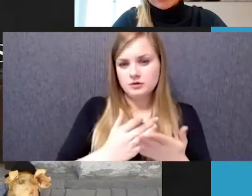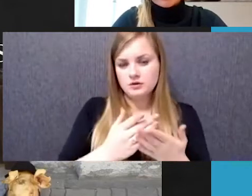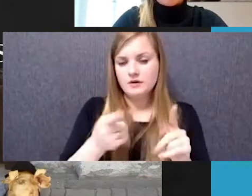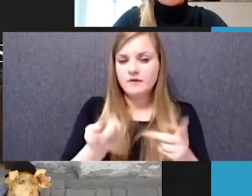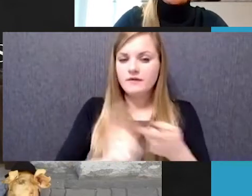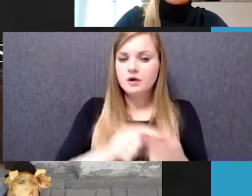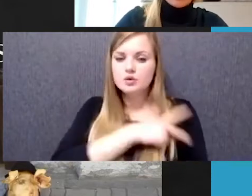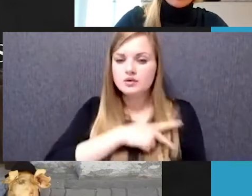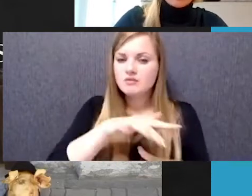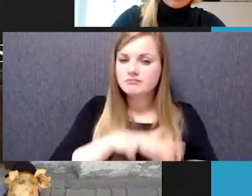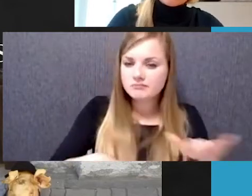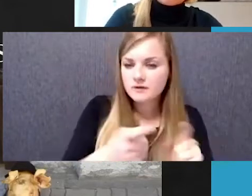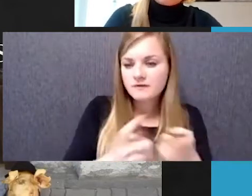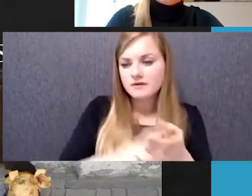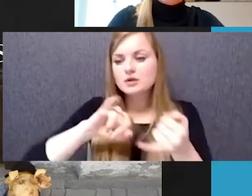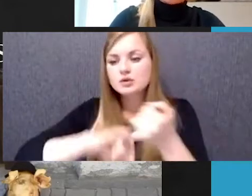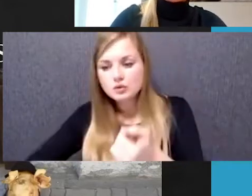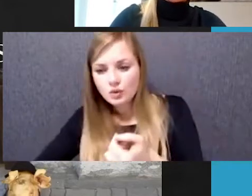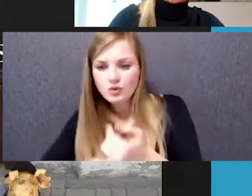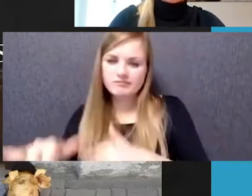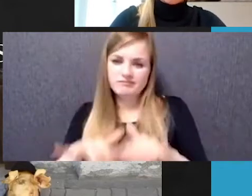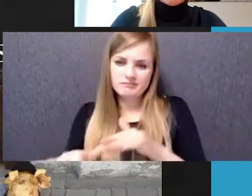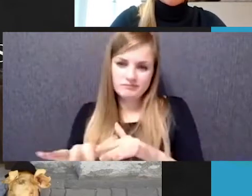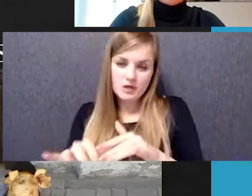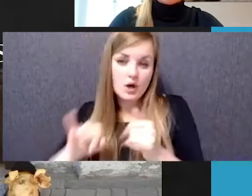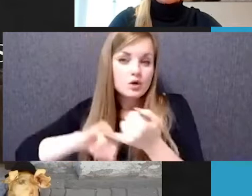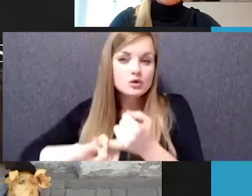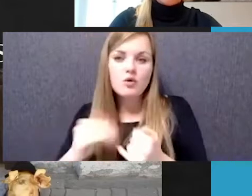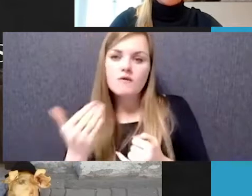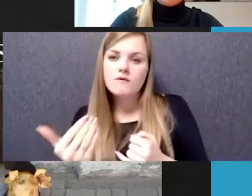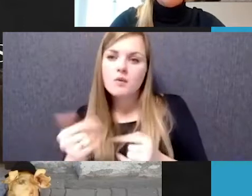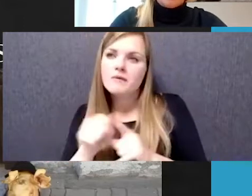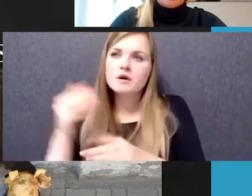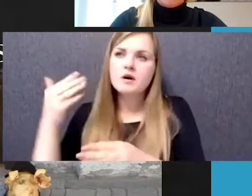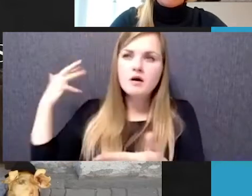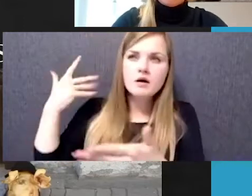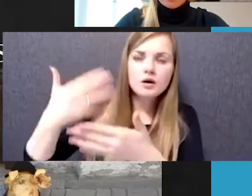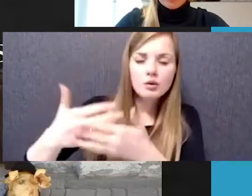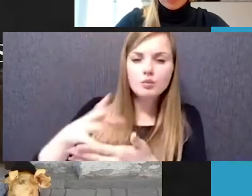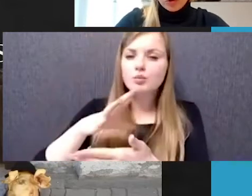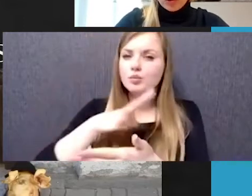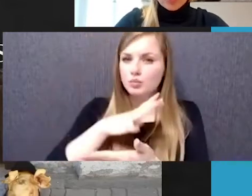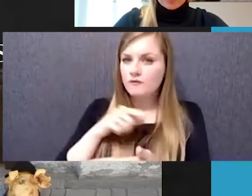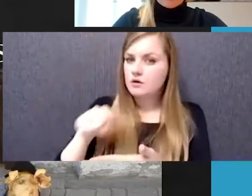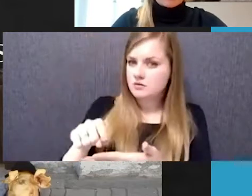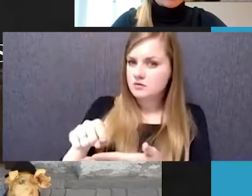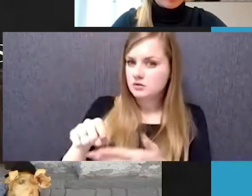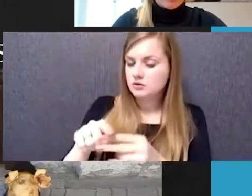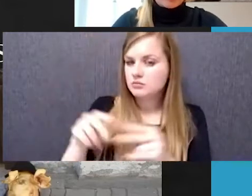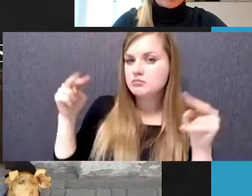a purpose. They encompass social context and historical context.